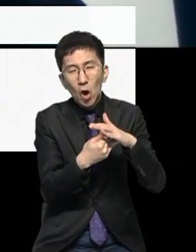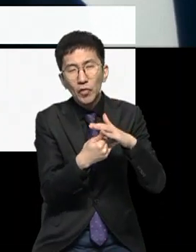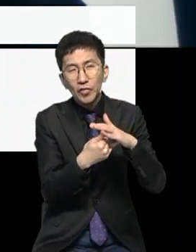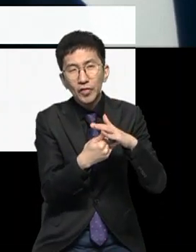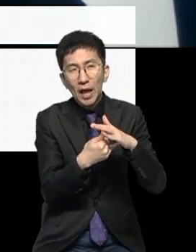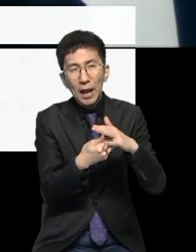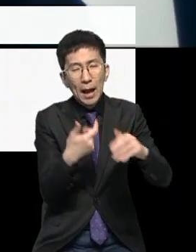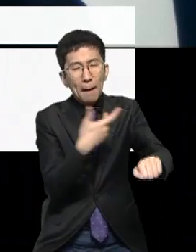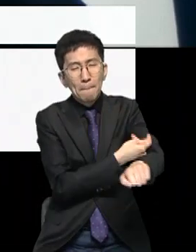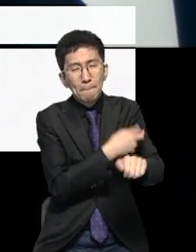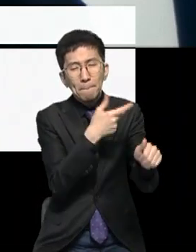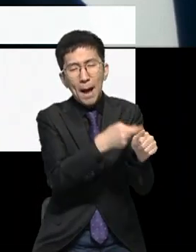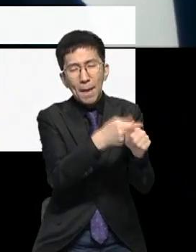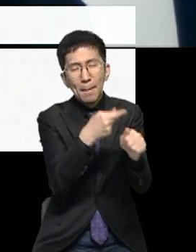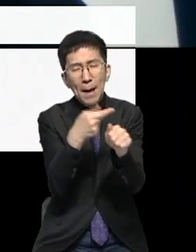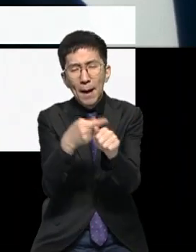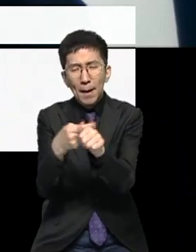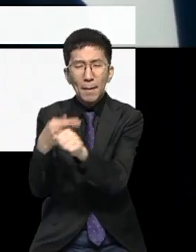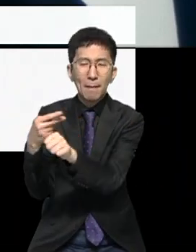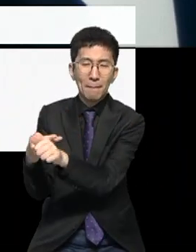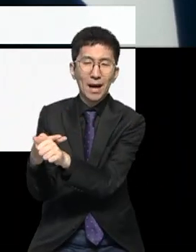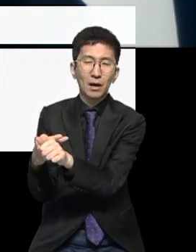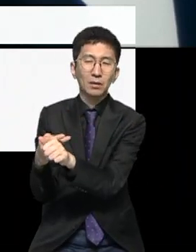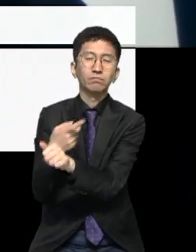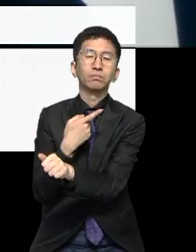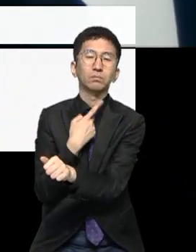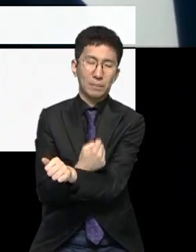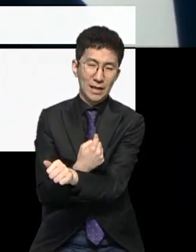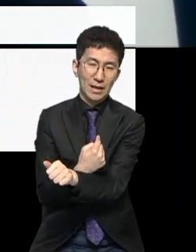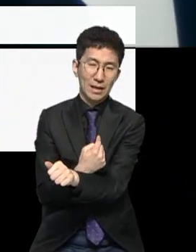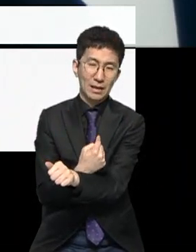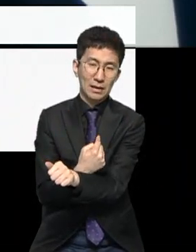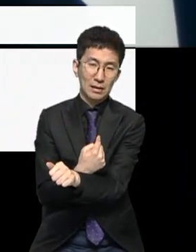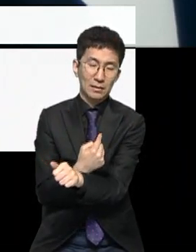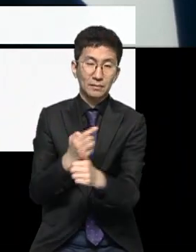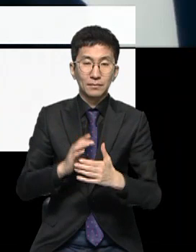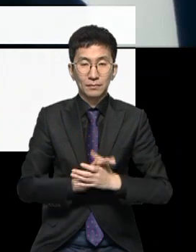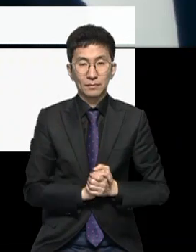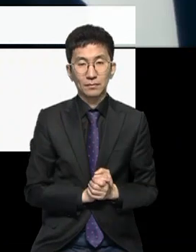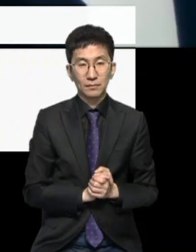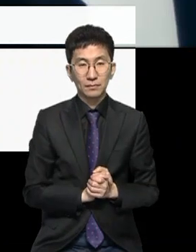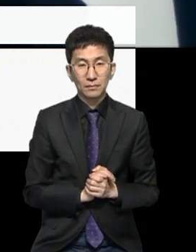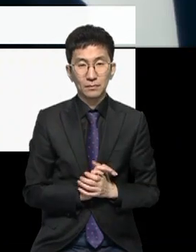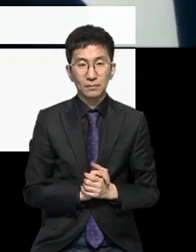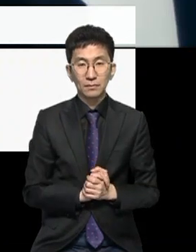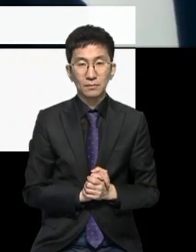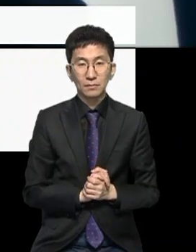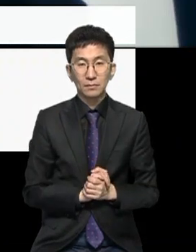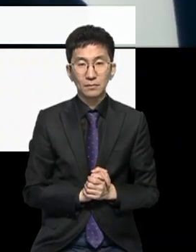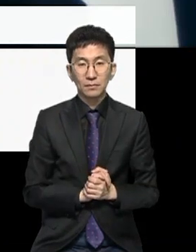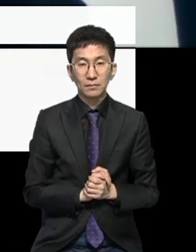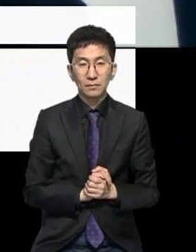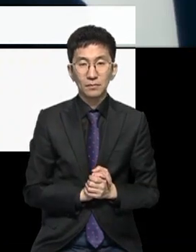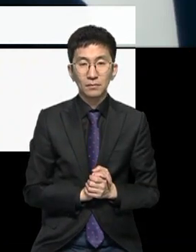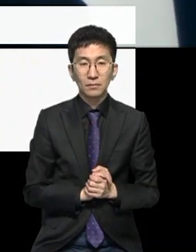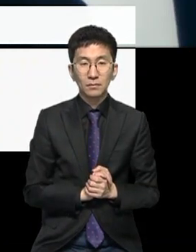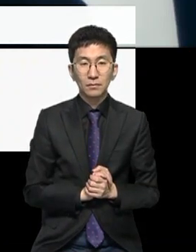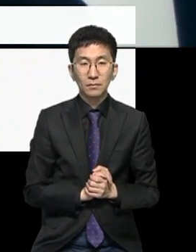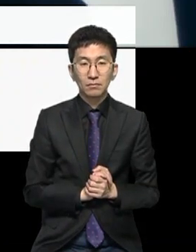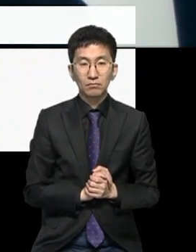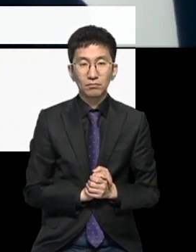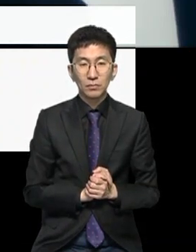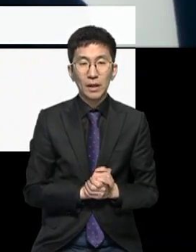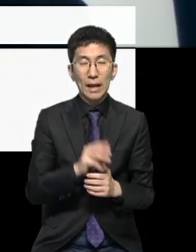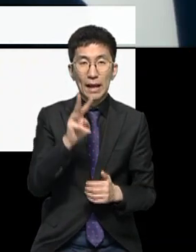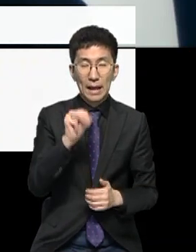After millions of doses being administered in the community to these teenagers, the safety